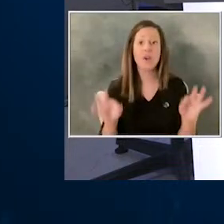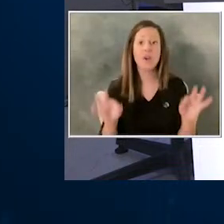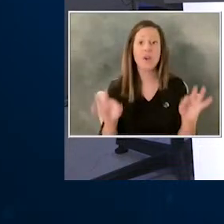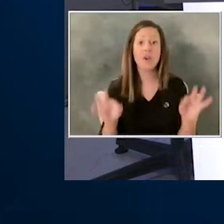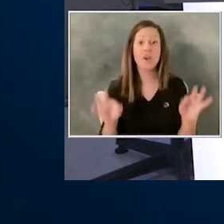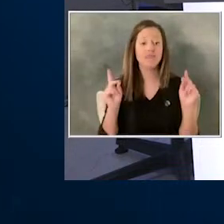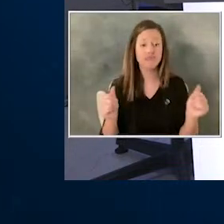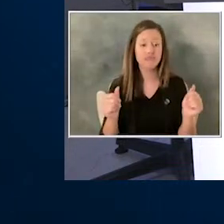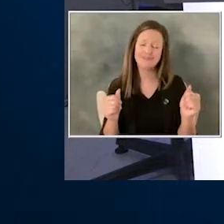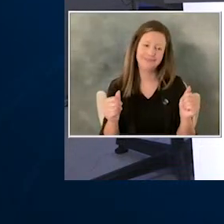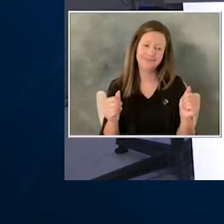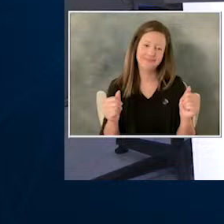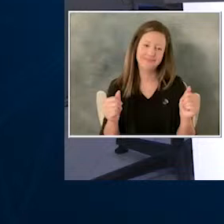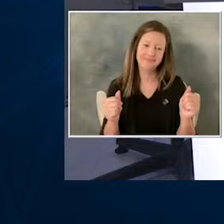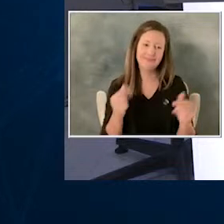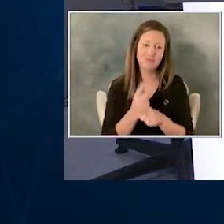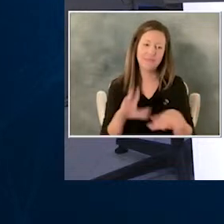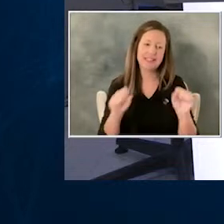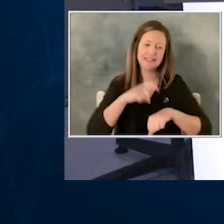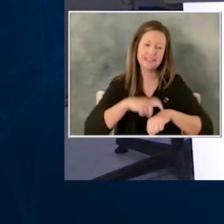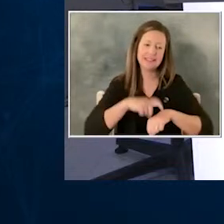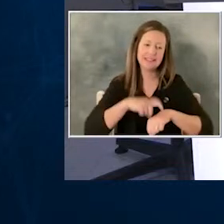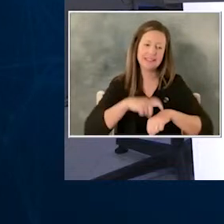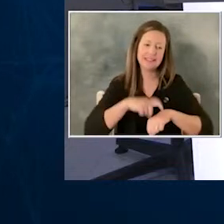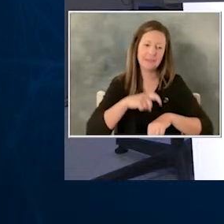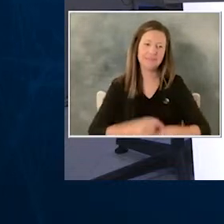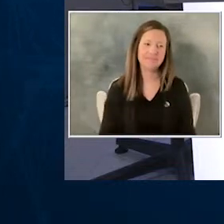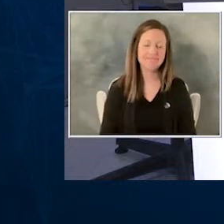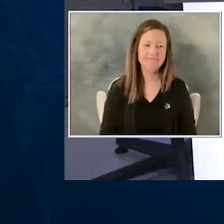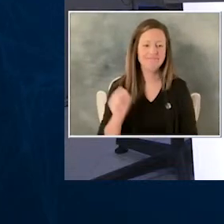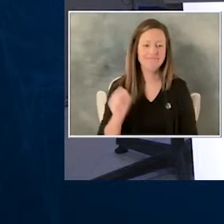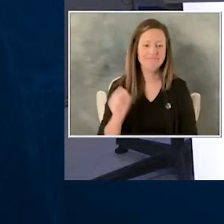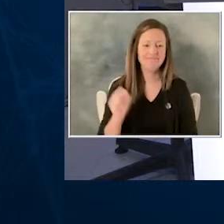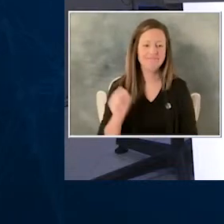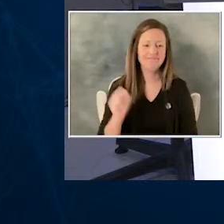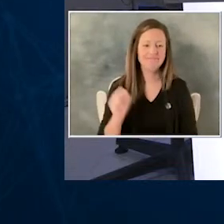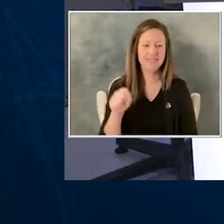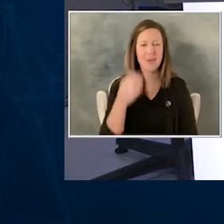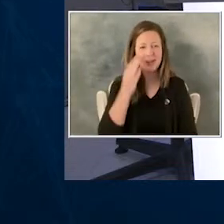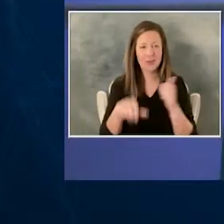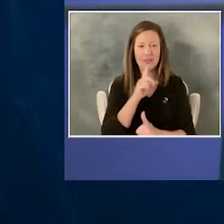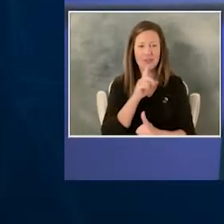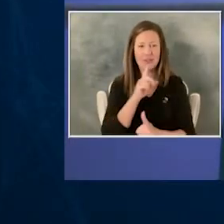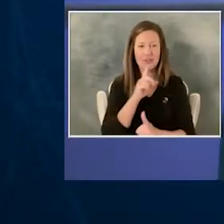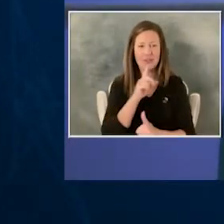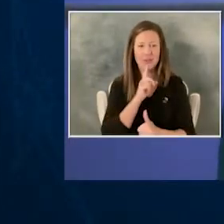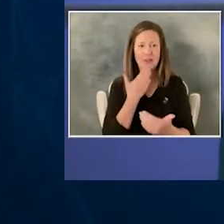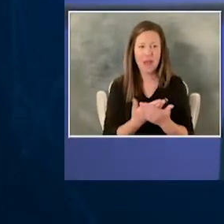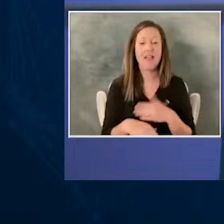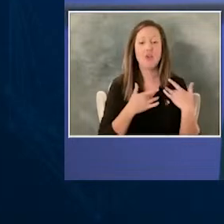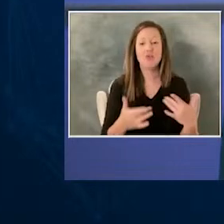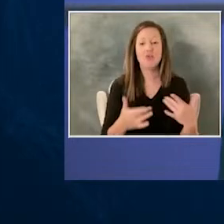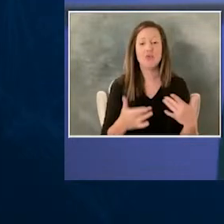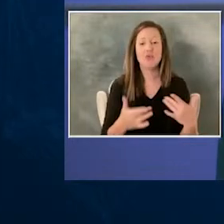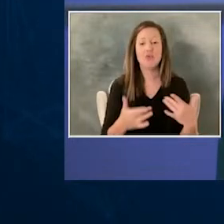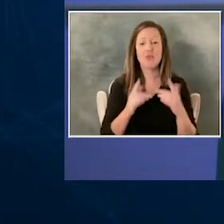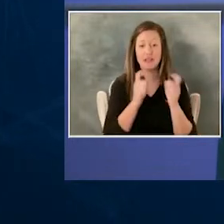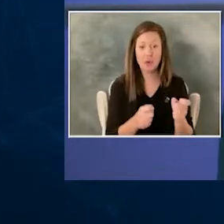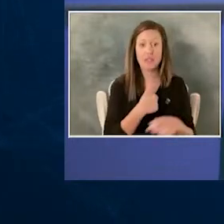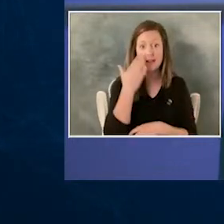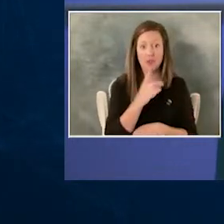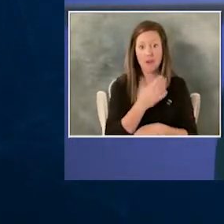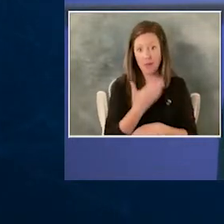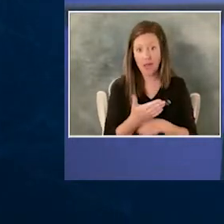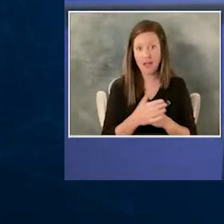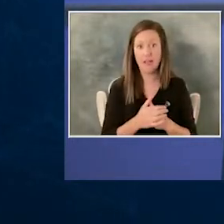to make it happen, right, Sam? Yes. Yeah, very well. Usually the donors I get to know very well.